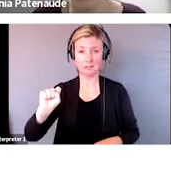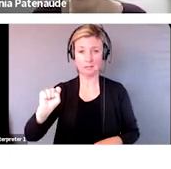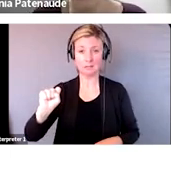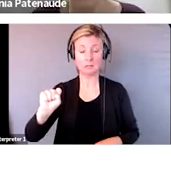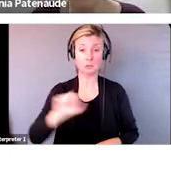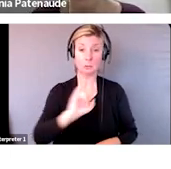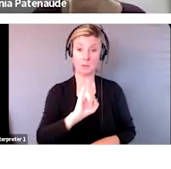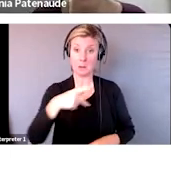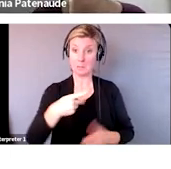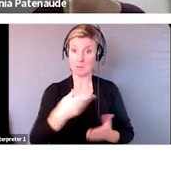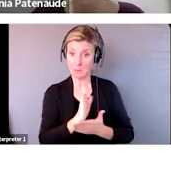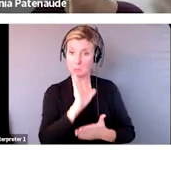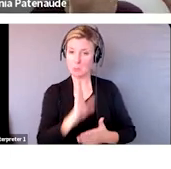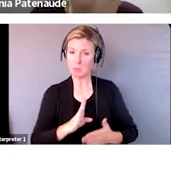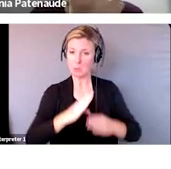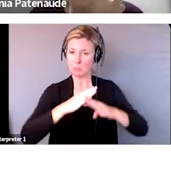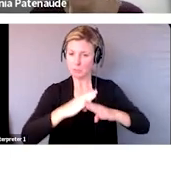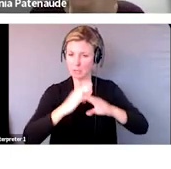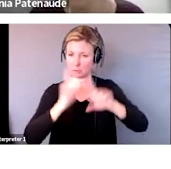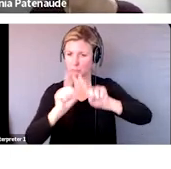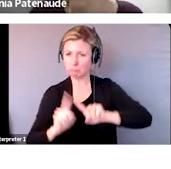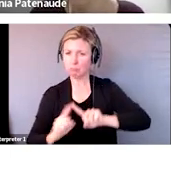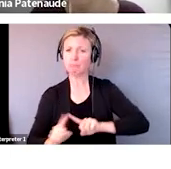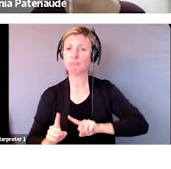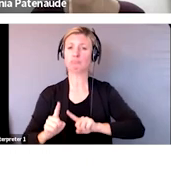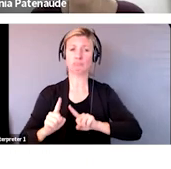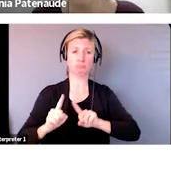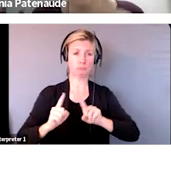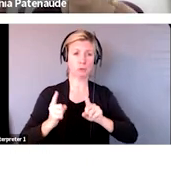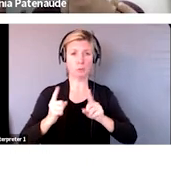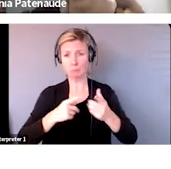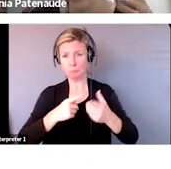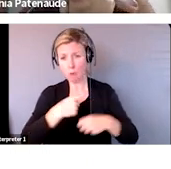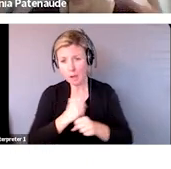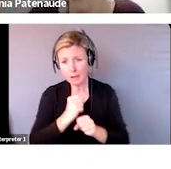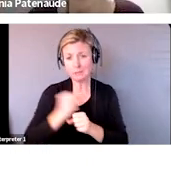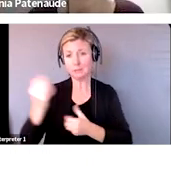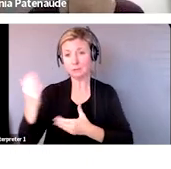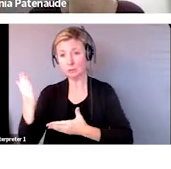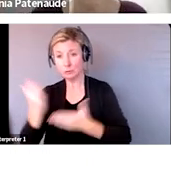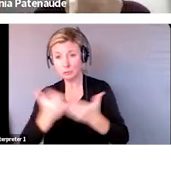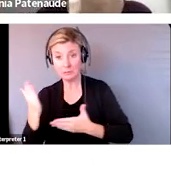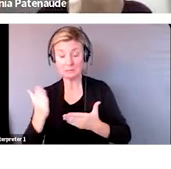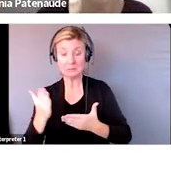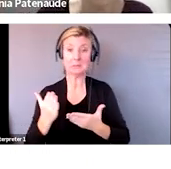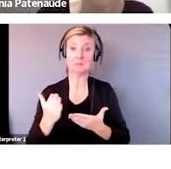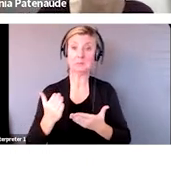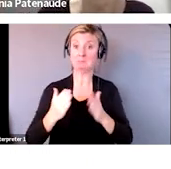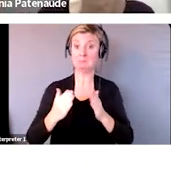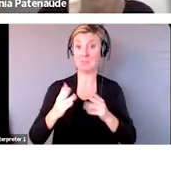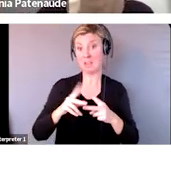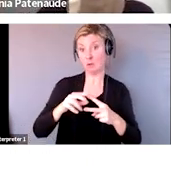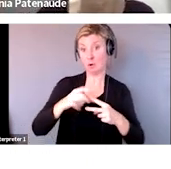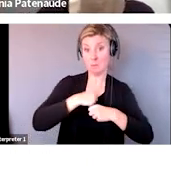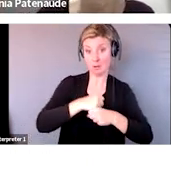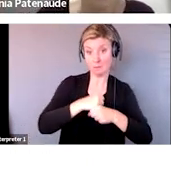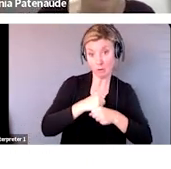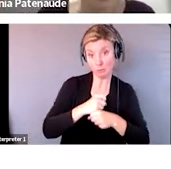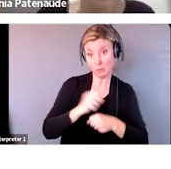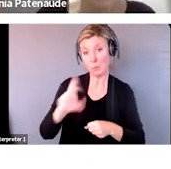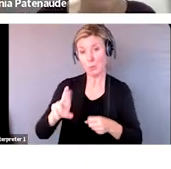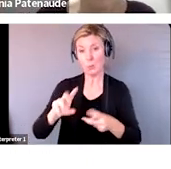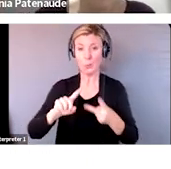of your products and services. It can be in the manufacturing or in the actual product itself. Different